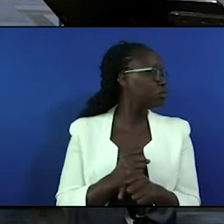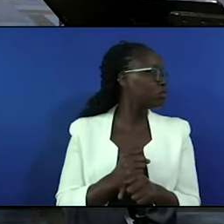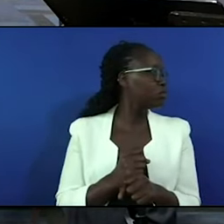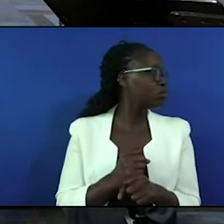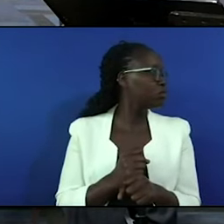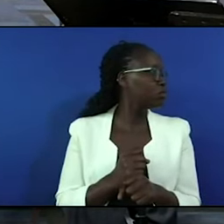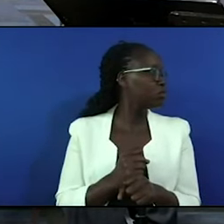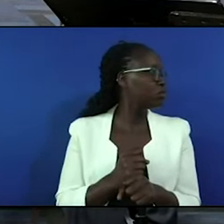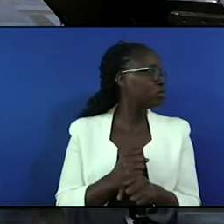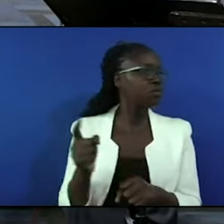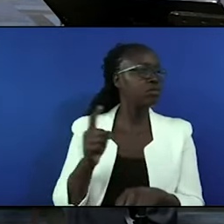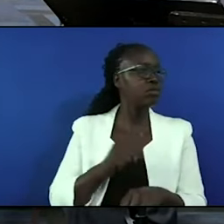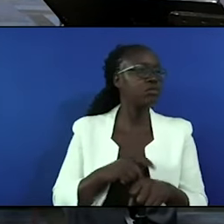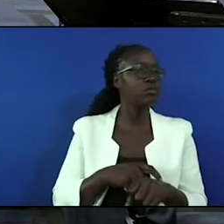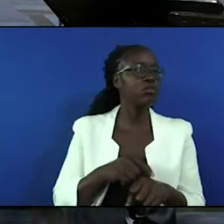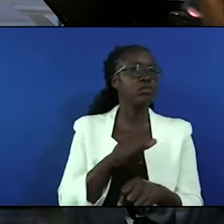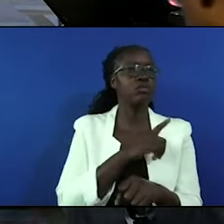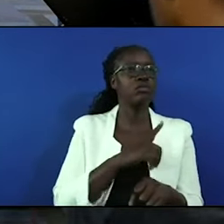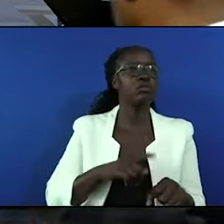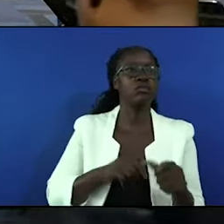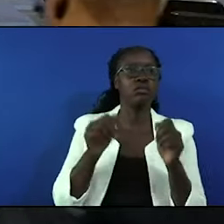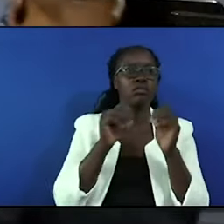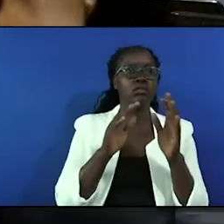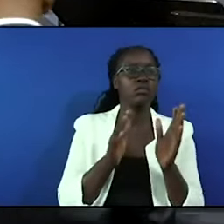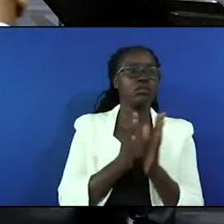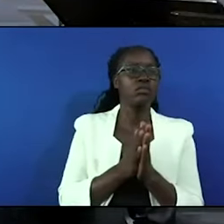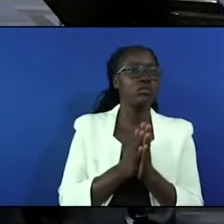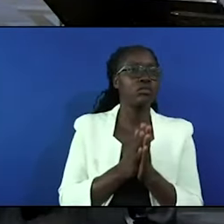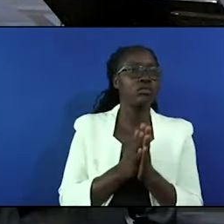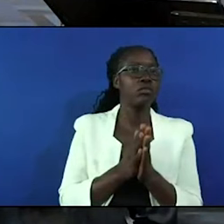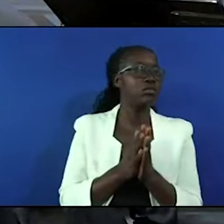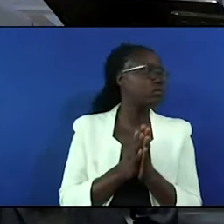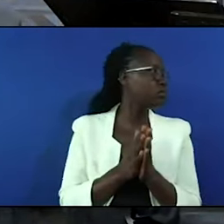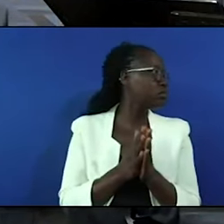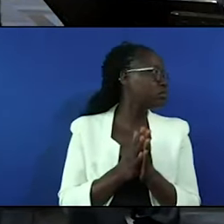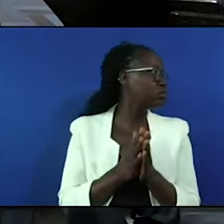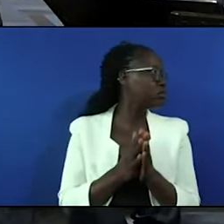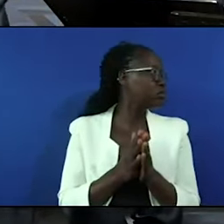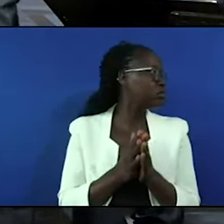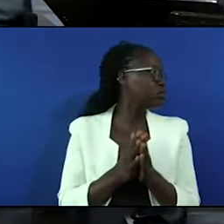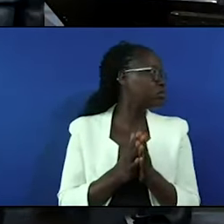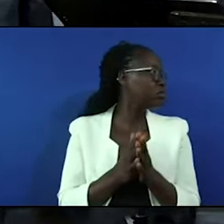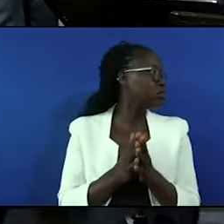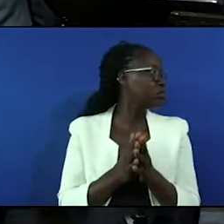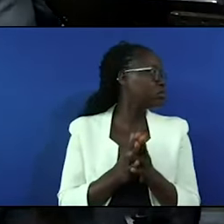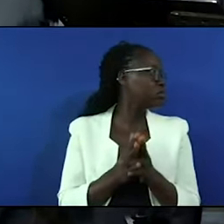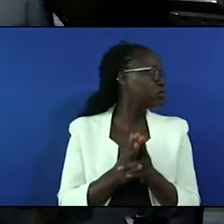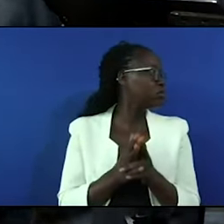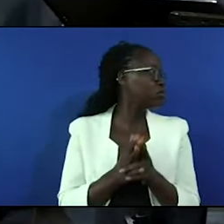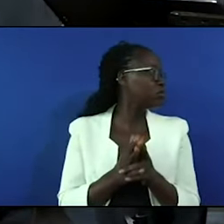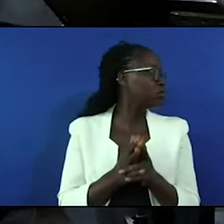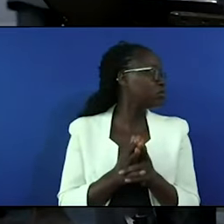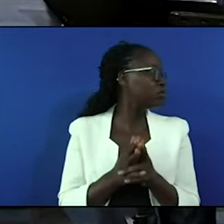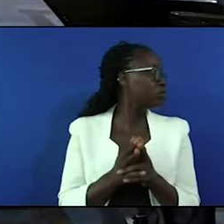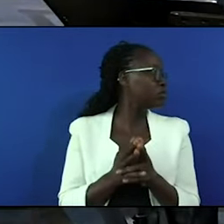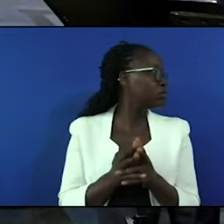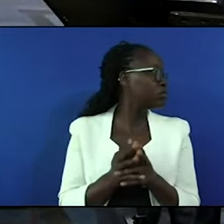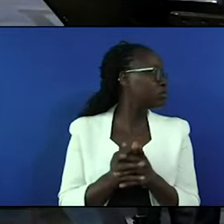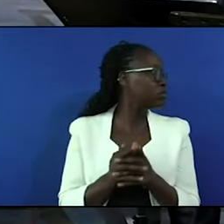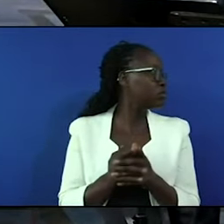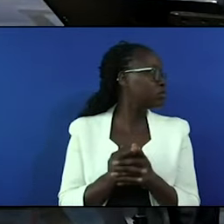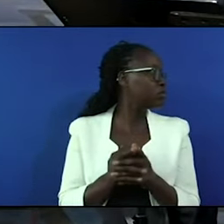time, the Lord blessed me with, I see here, how much money. I was blessed with